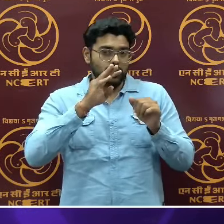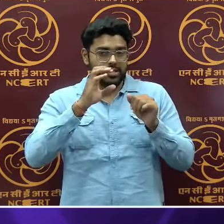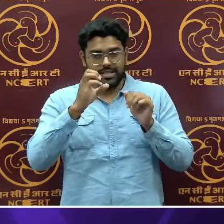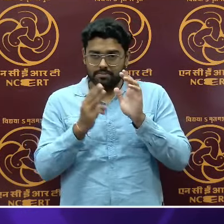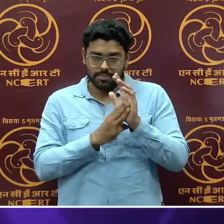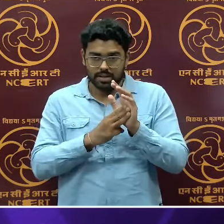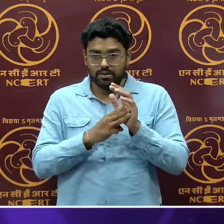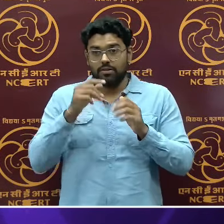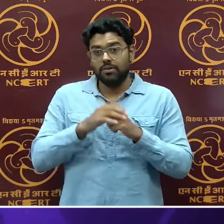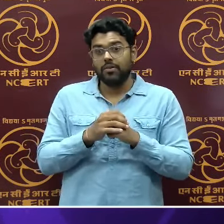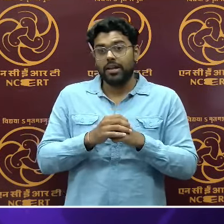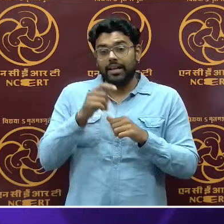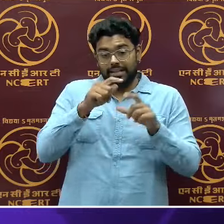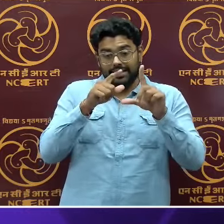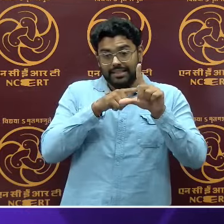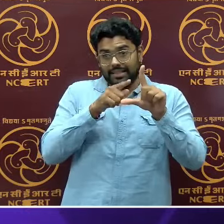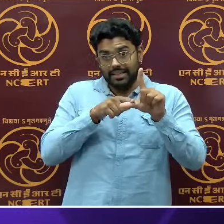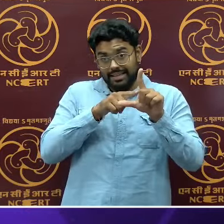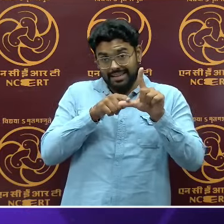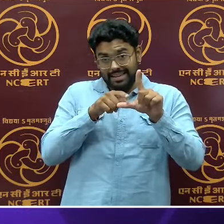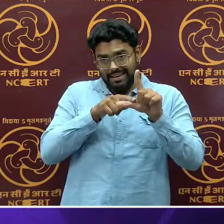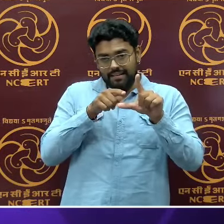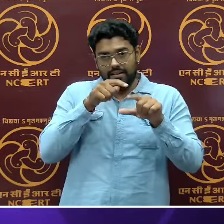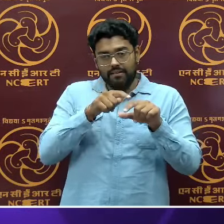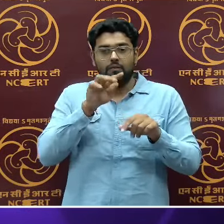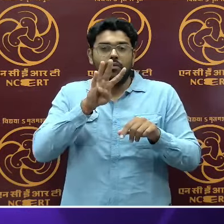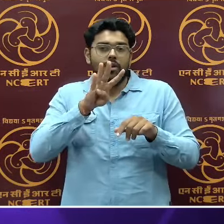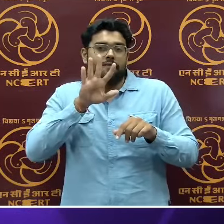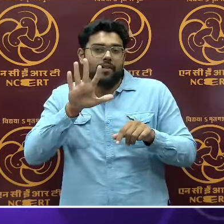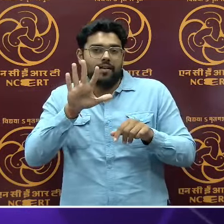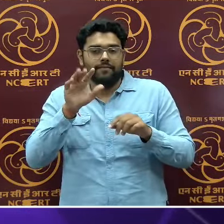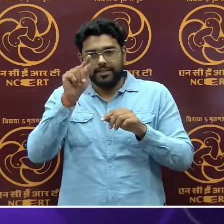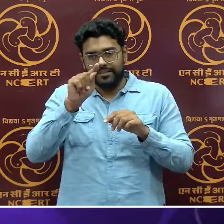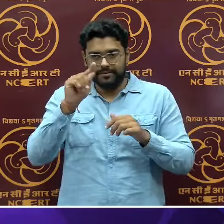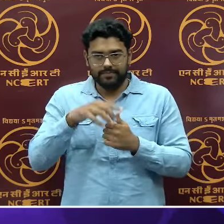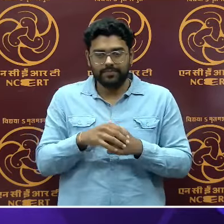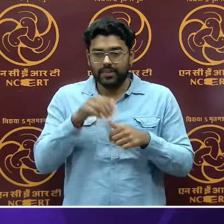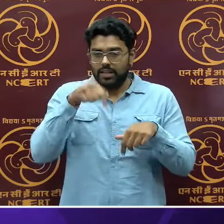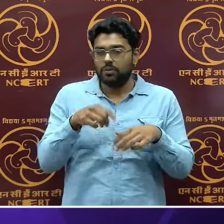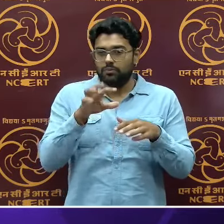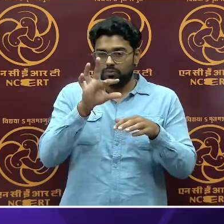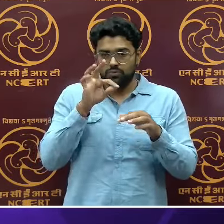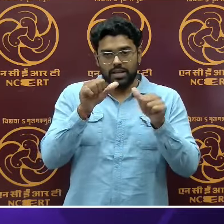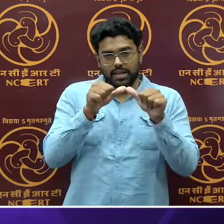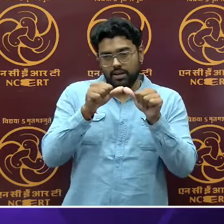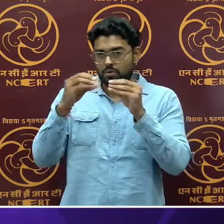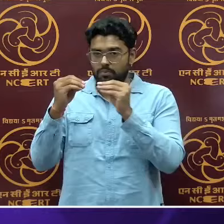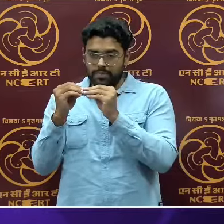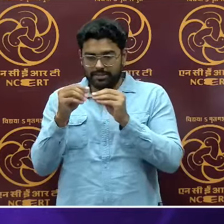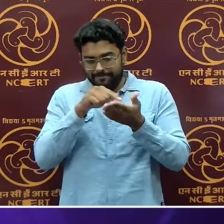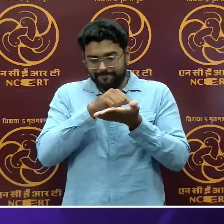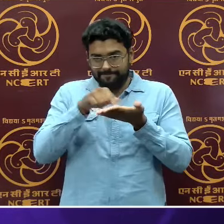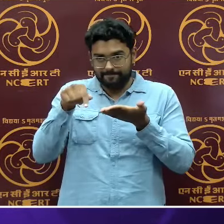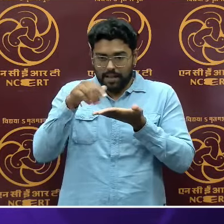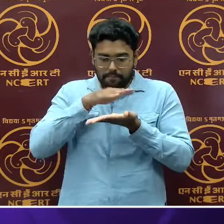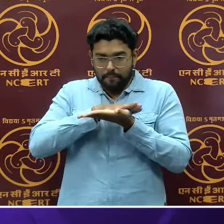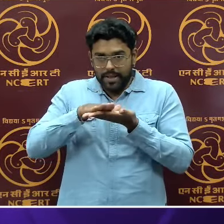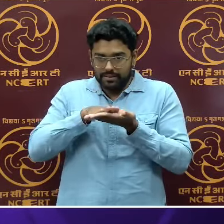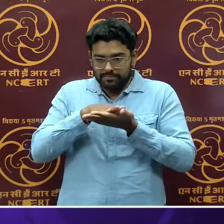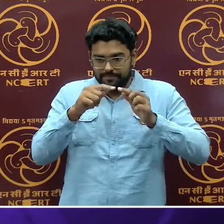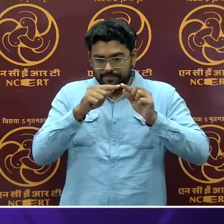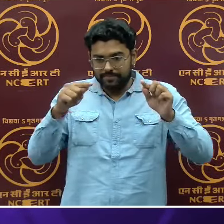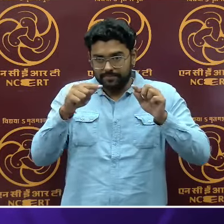to 45 degrees. Let us take one of the given sides AB as the base of the triangle. In fact,